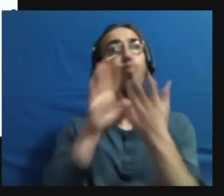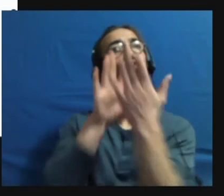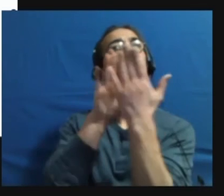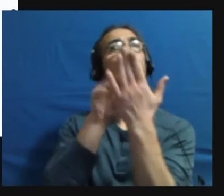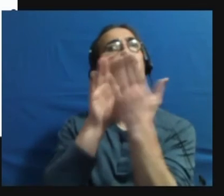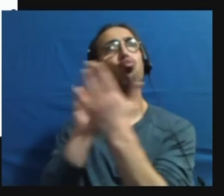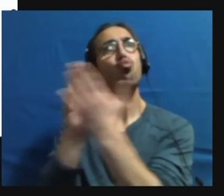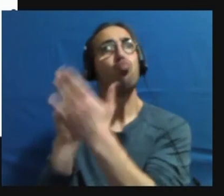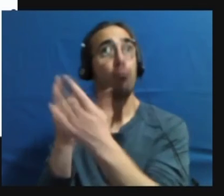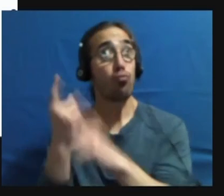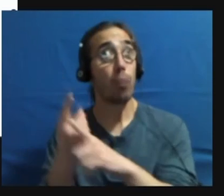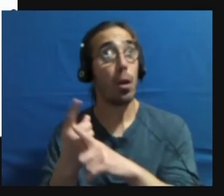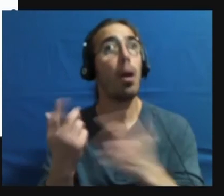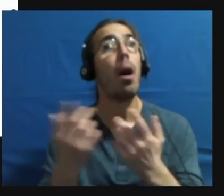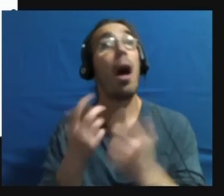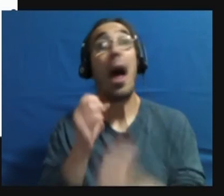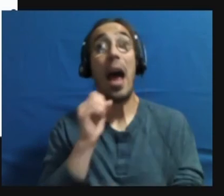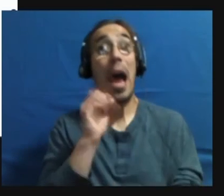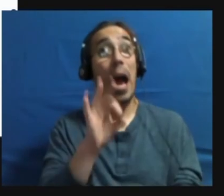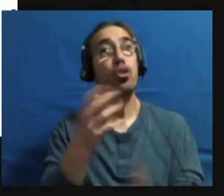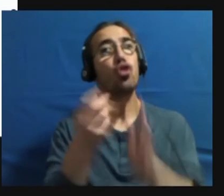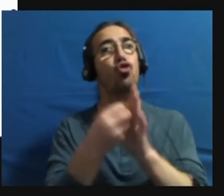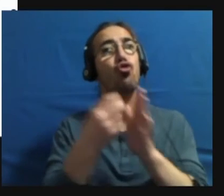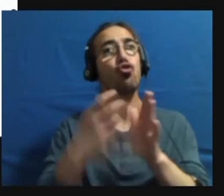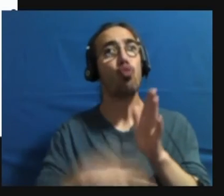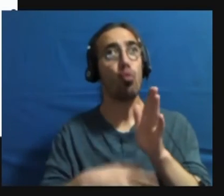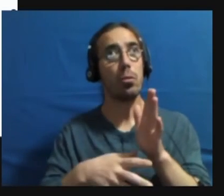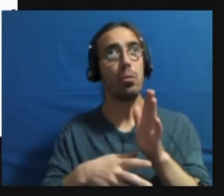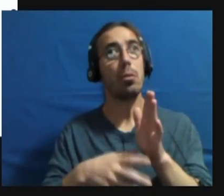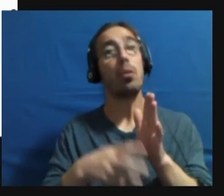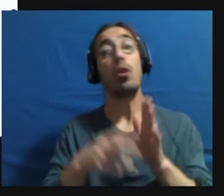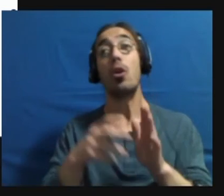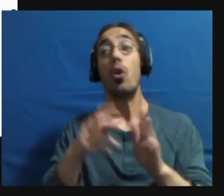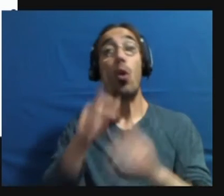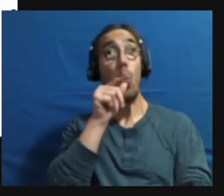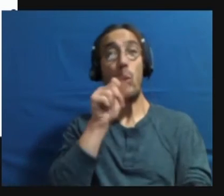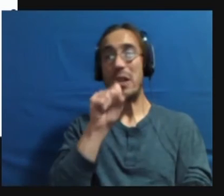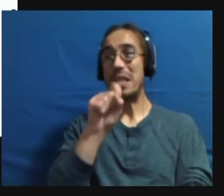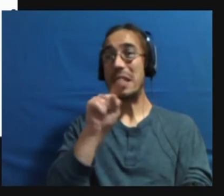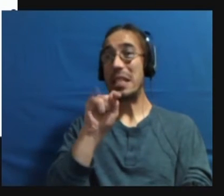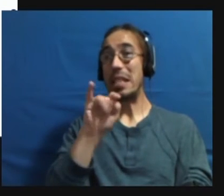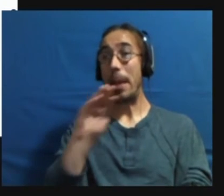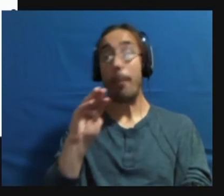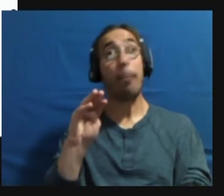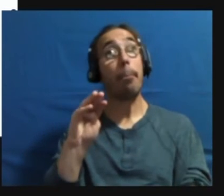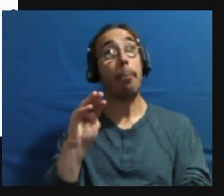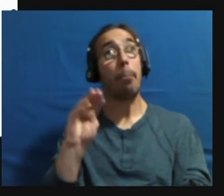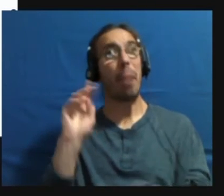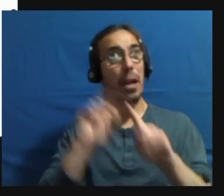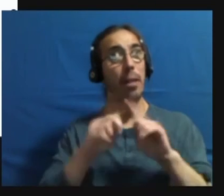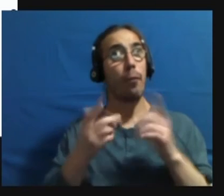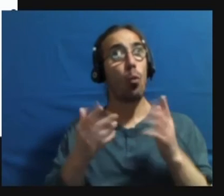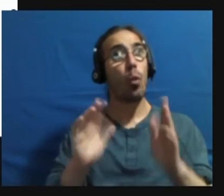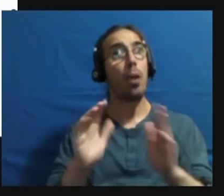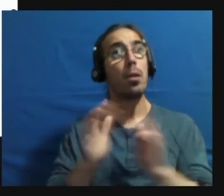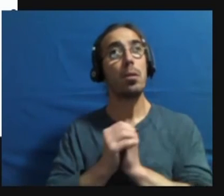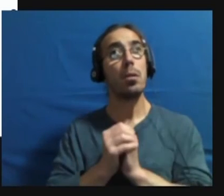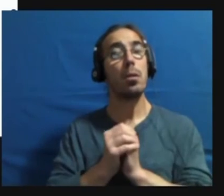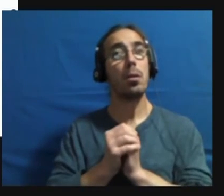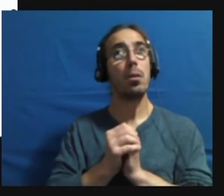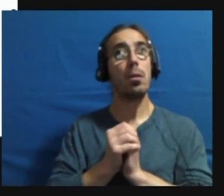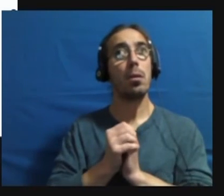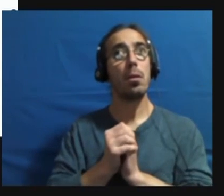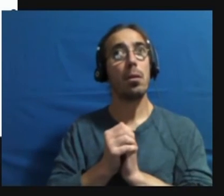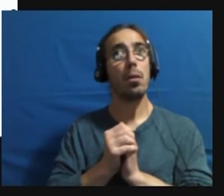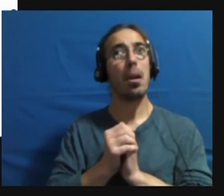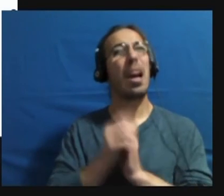If we have students that need to STEM in certain ways in our learning environment, and